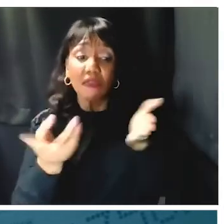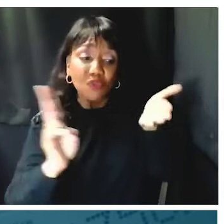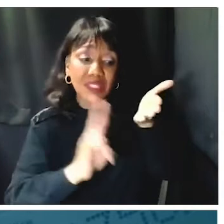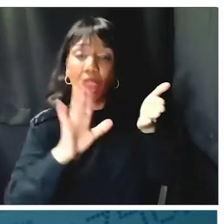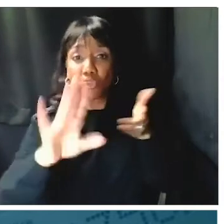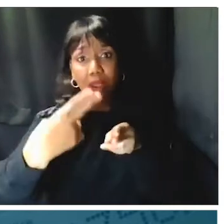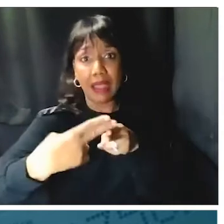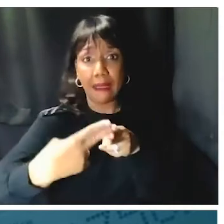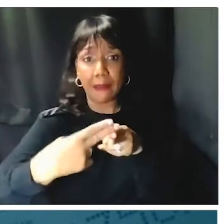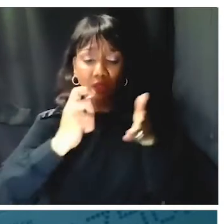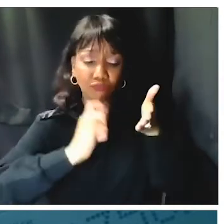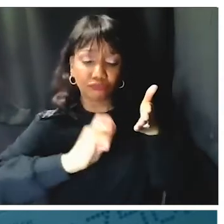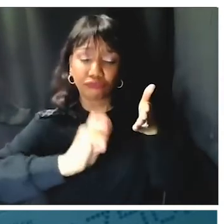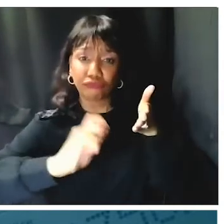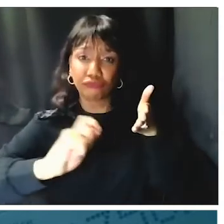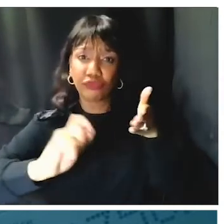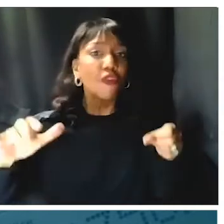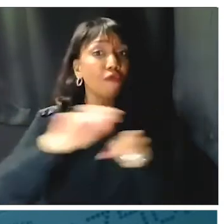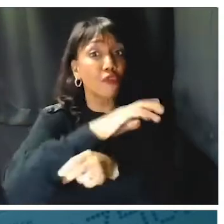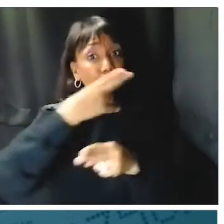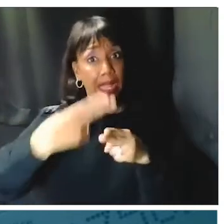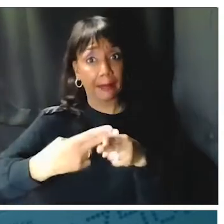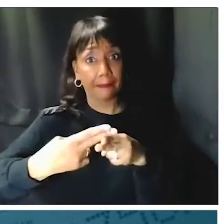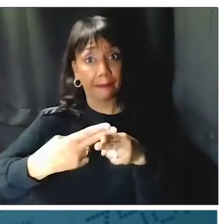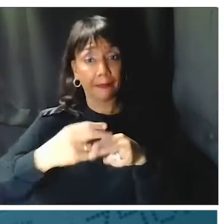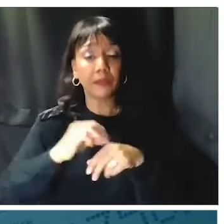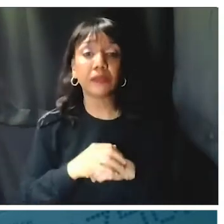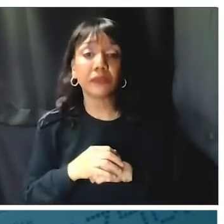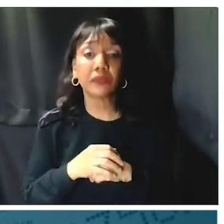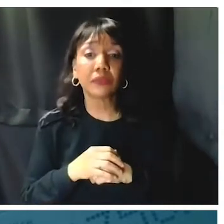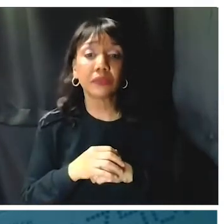Signature. Sign on this line using the full signature.